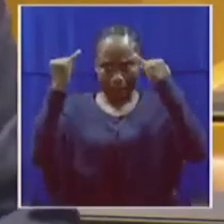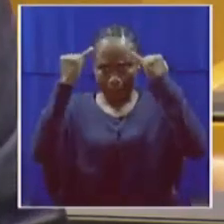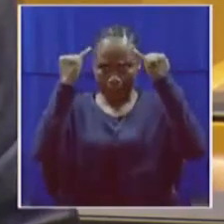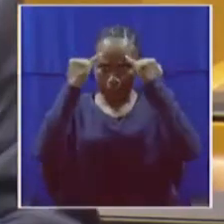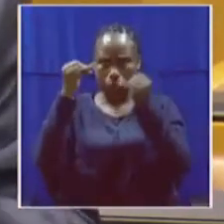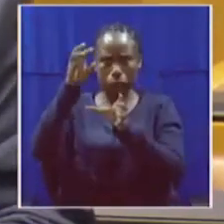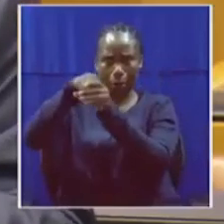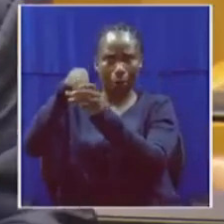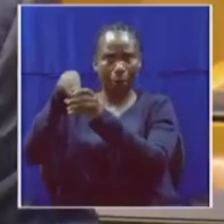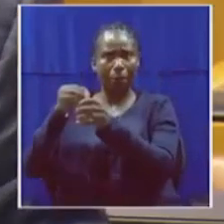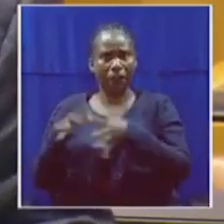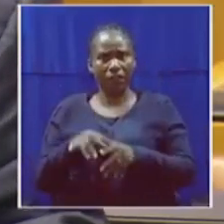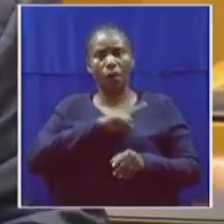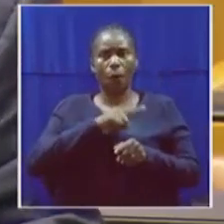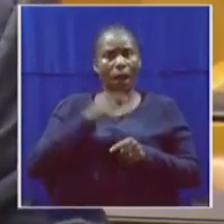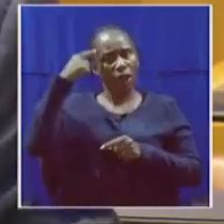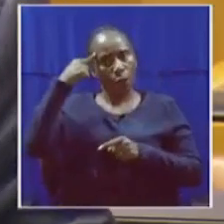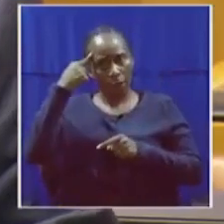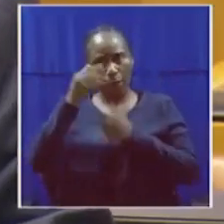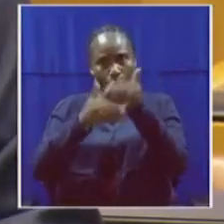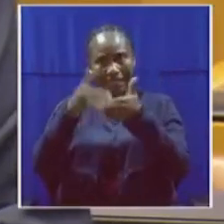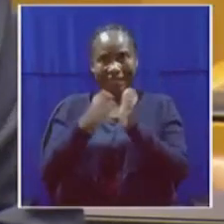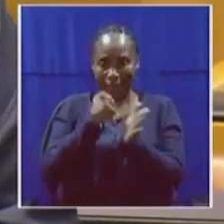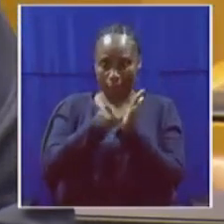because the thought processes are not static.